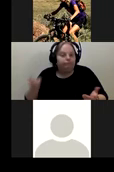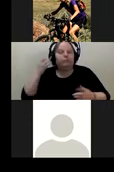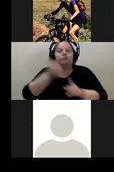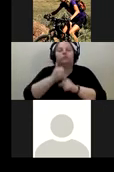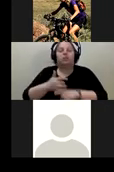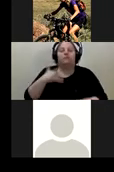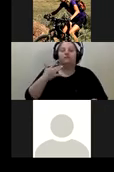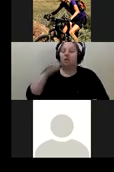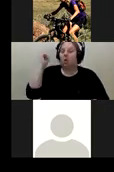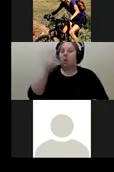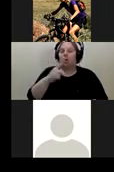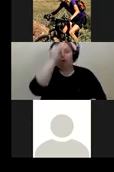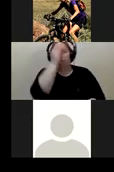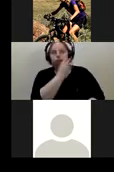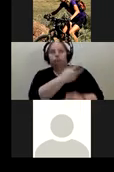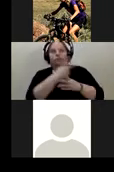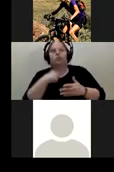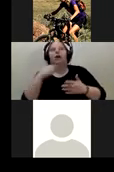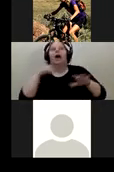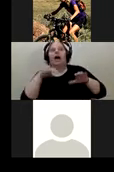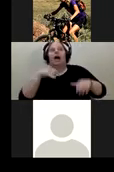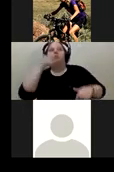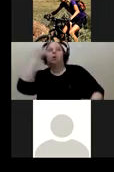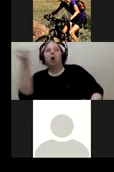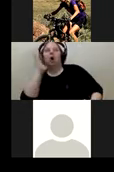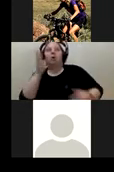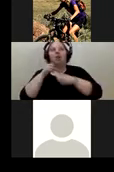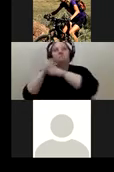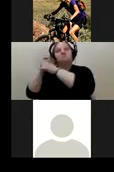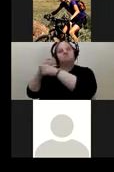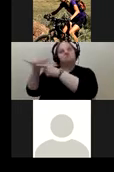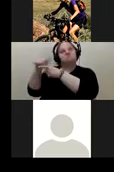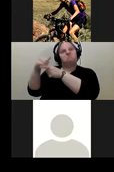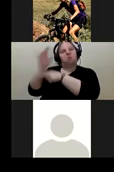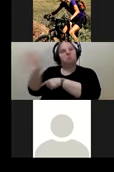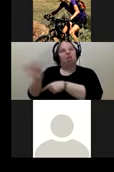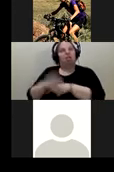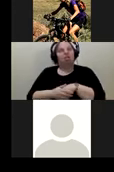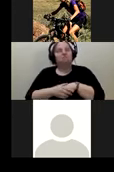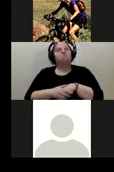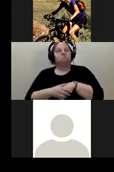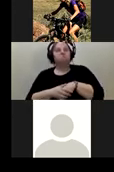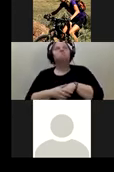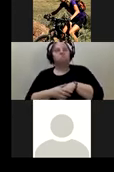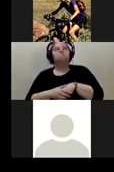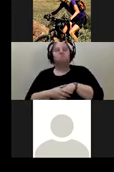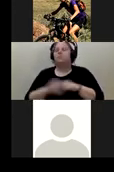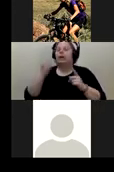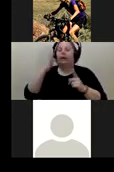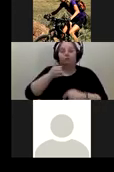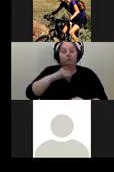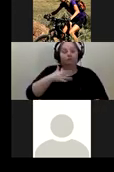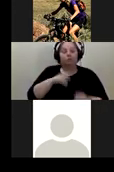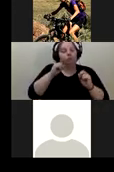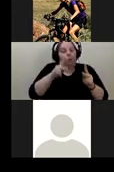okay telling a supervisor about that, hey, guess what? I'm going to call and I'm going to swear and stuff. And if you feel okay